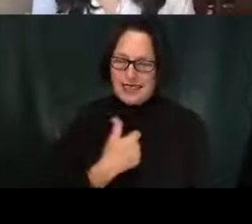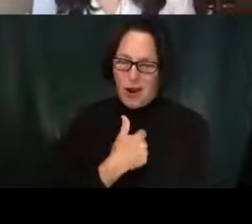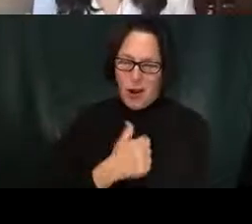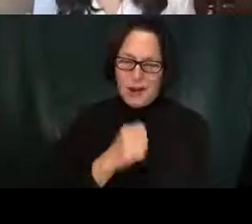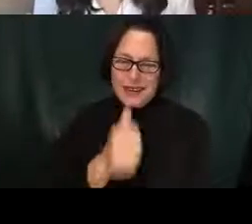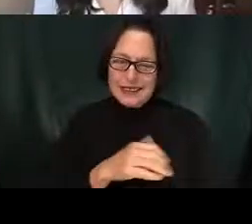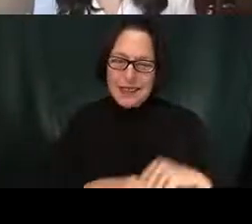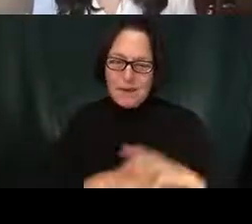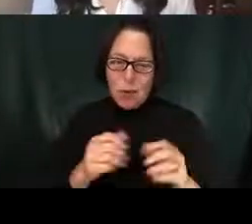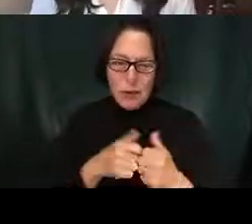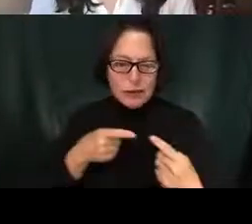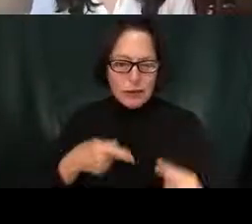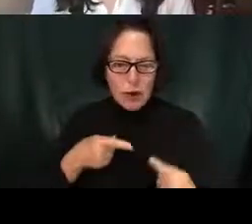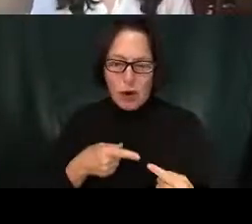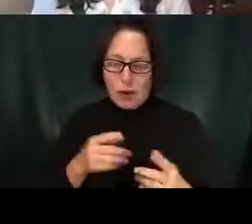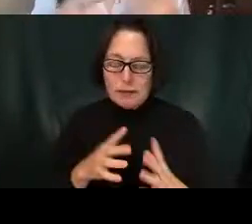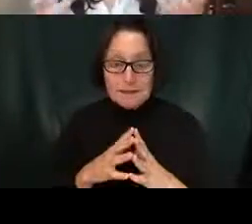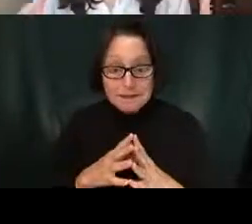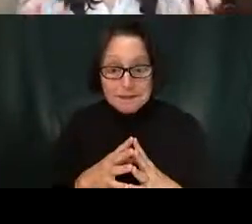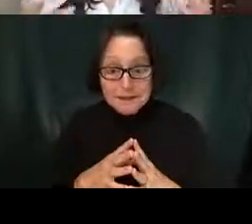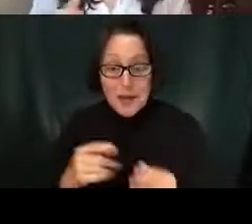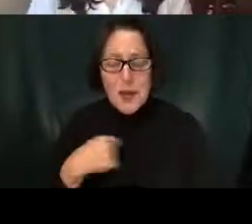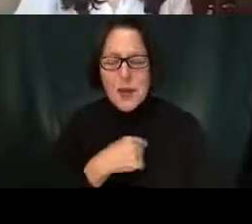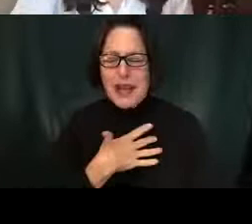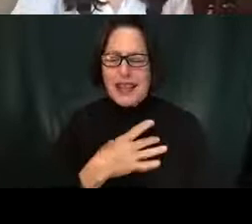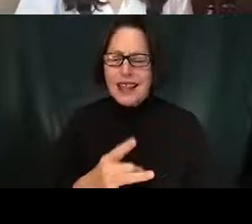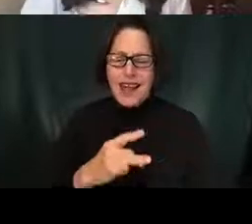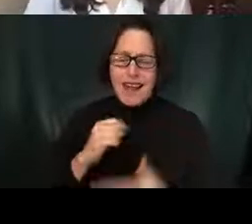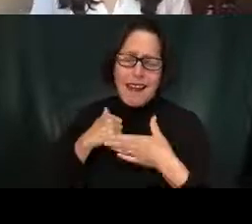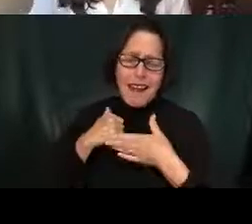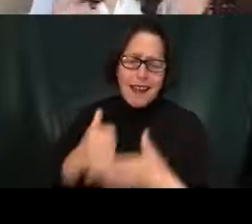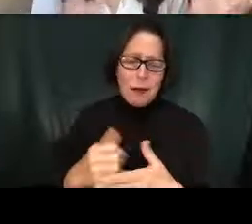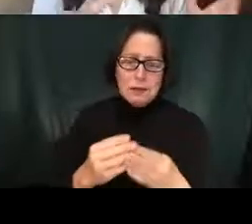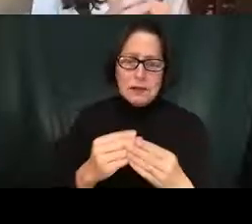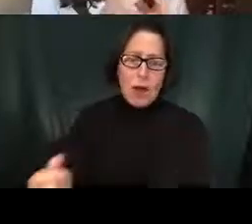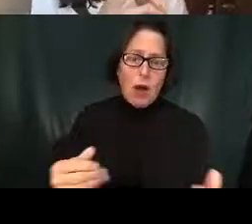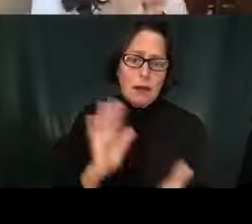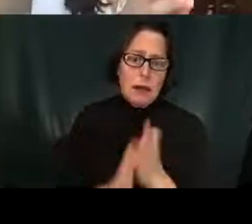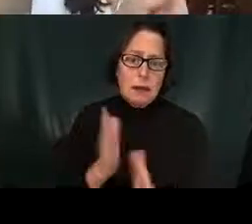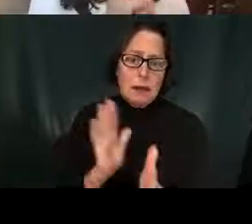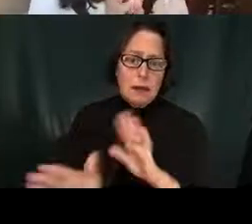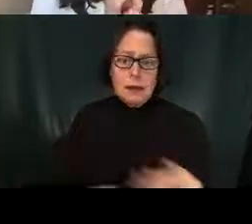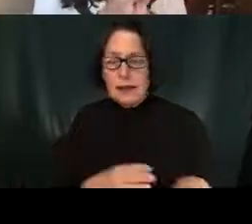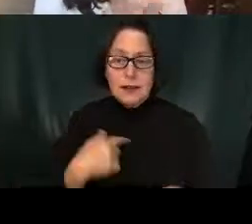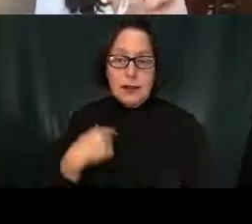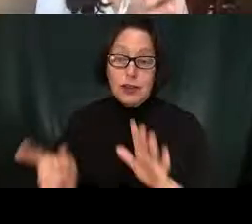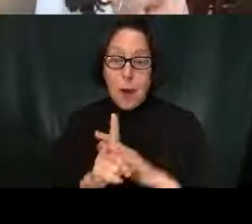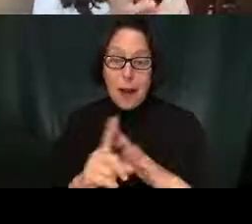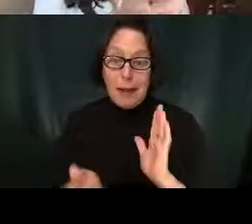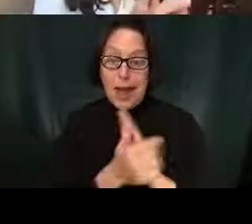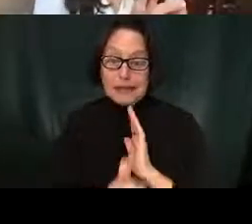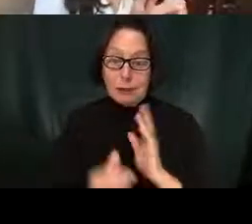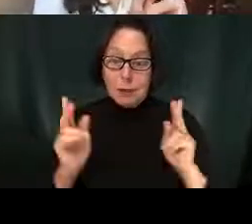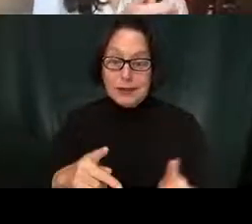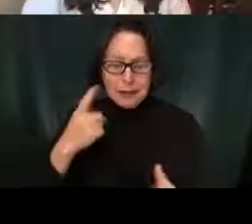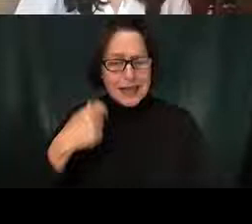with the struggle. We like to jump in and help and give someone the answer, show up as the expert because we know